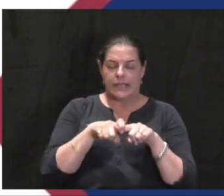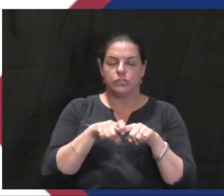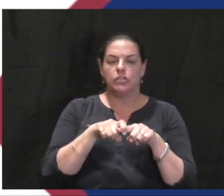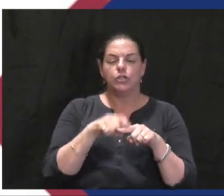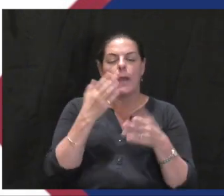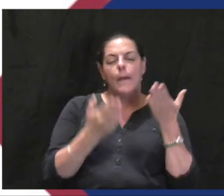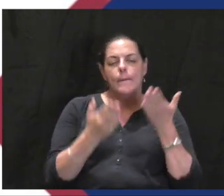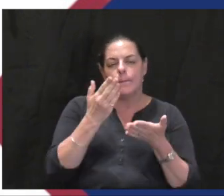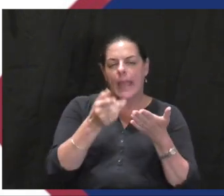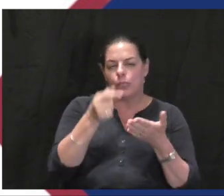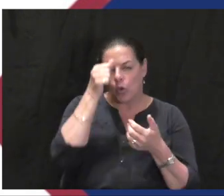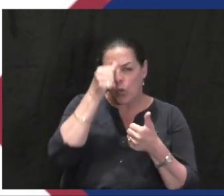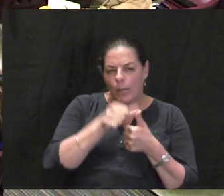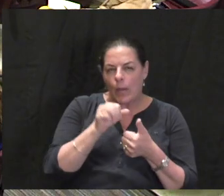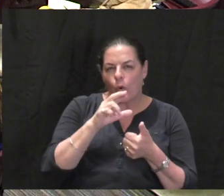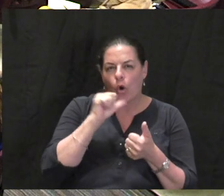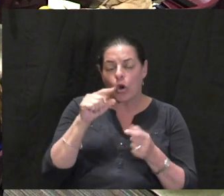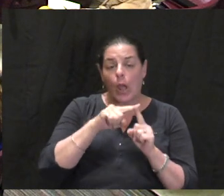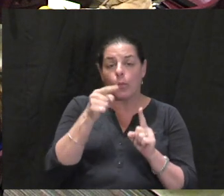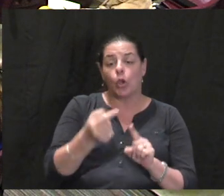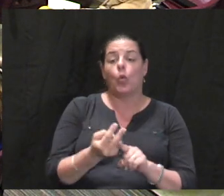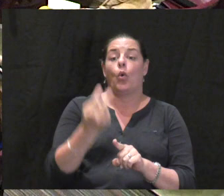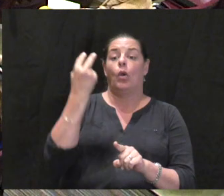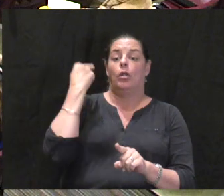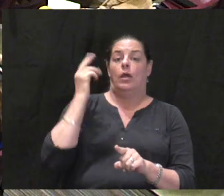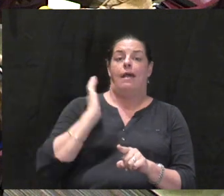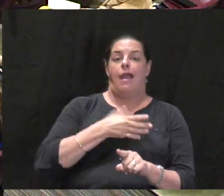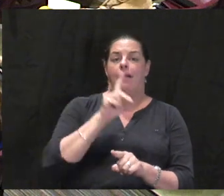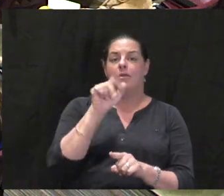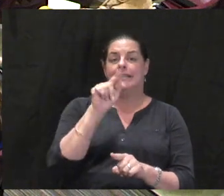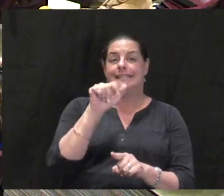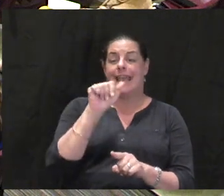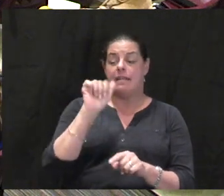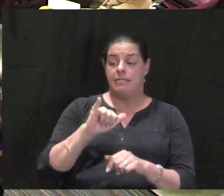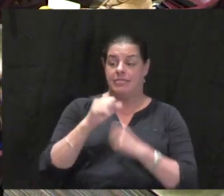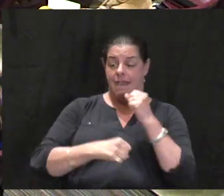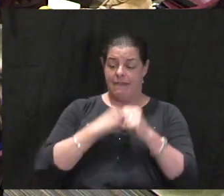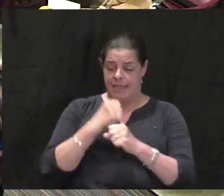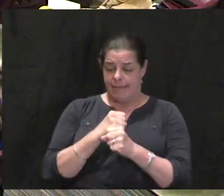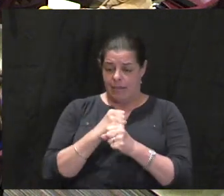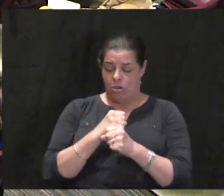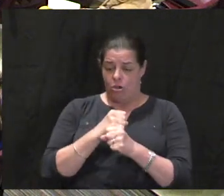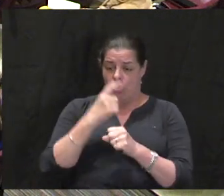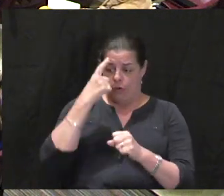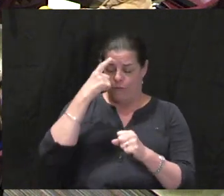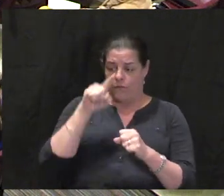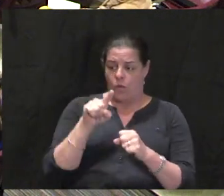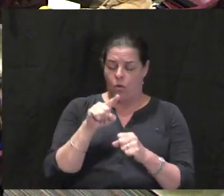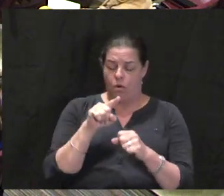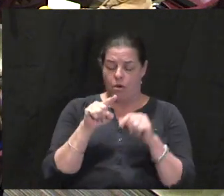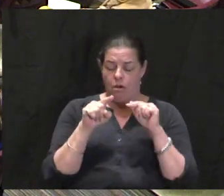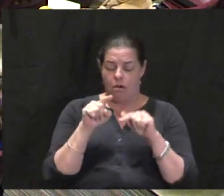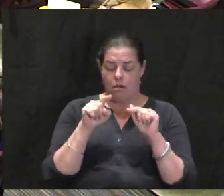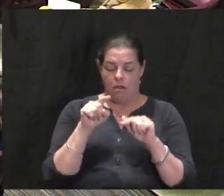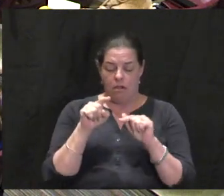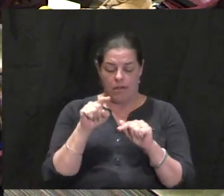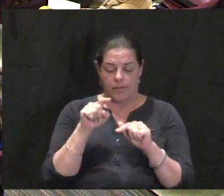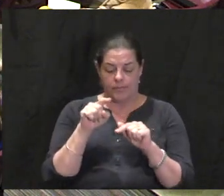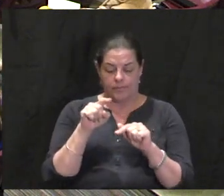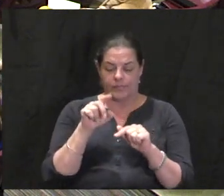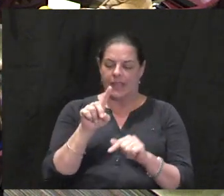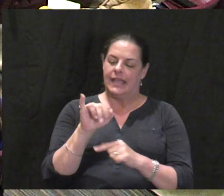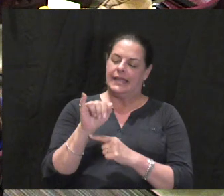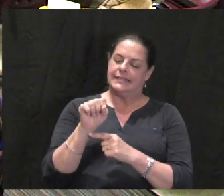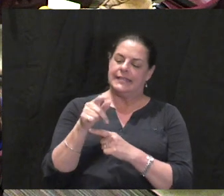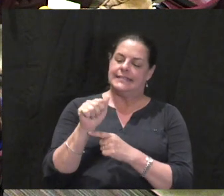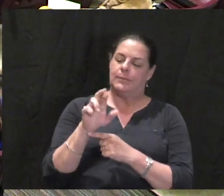disparities task force, when we looked at our data by school, students with disabilities, our students of color had